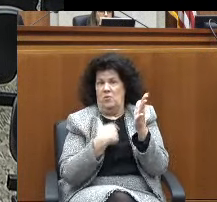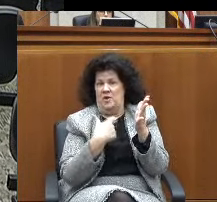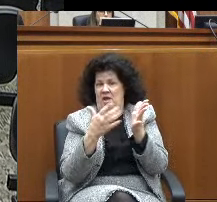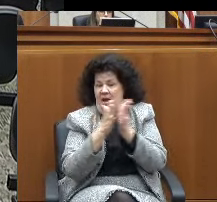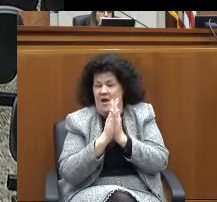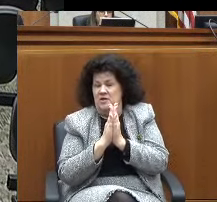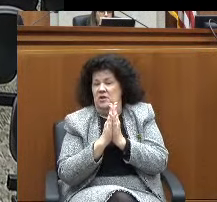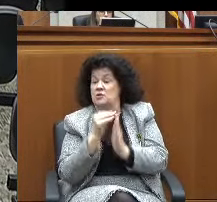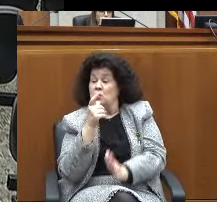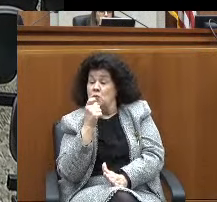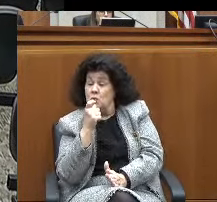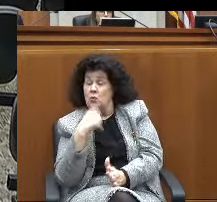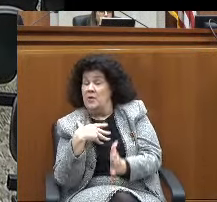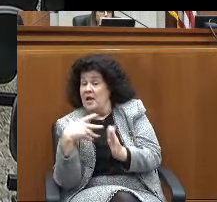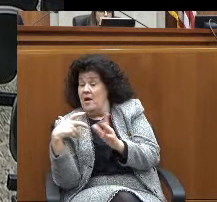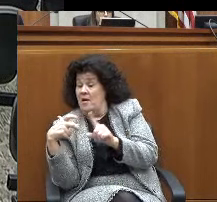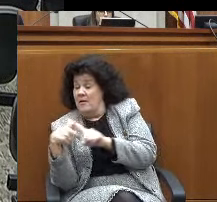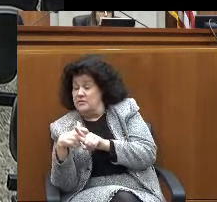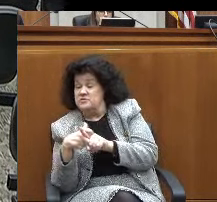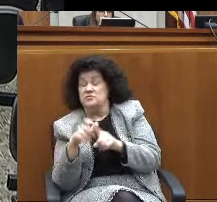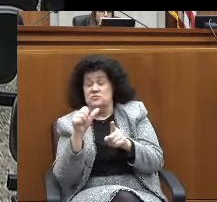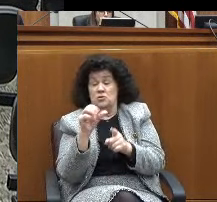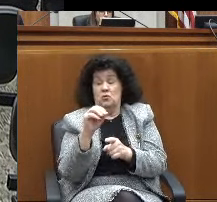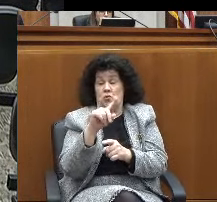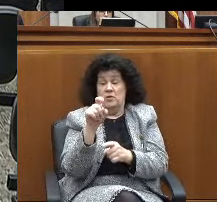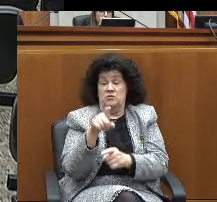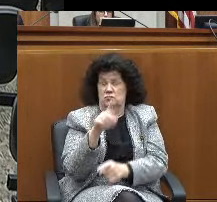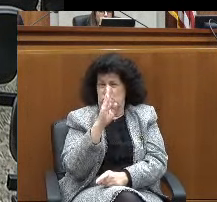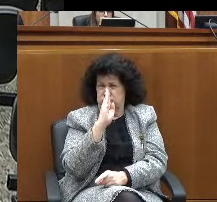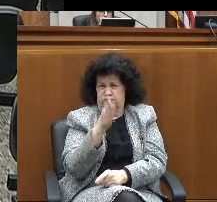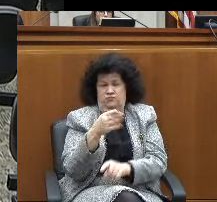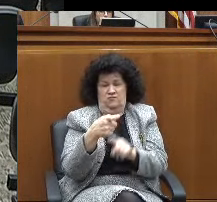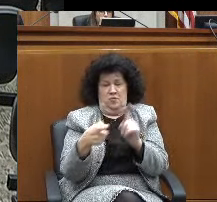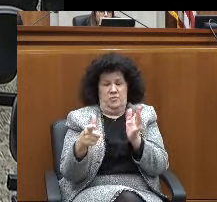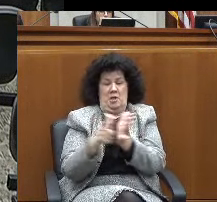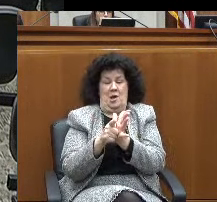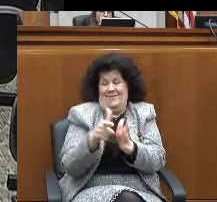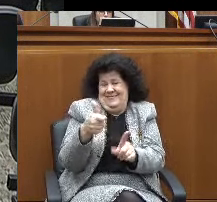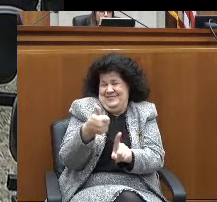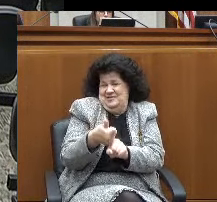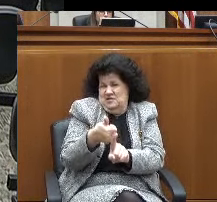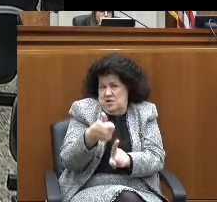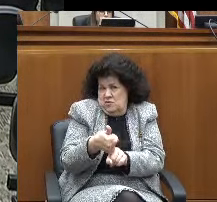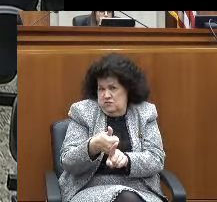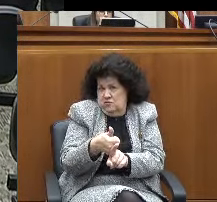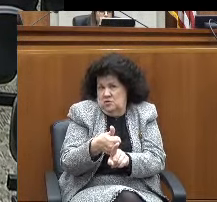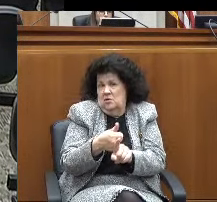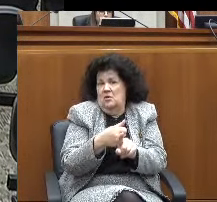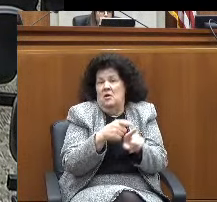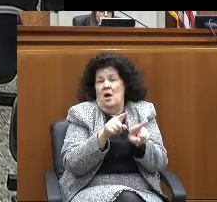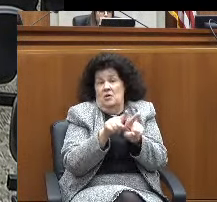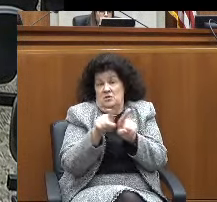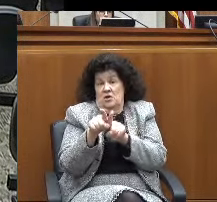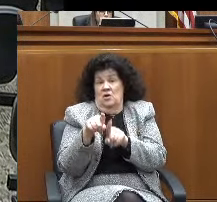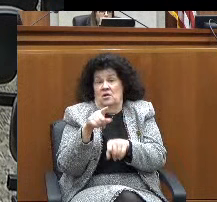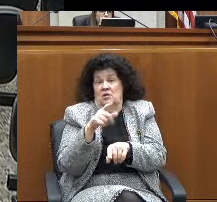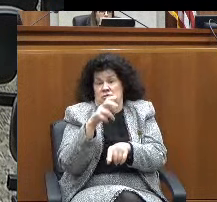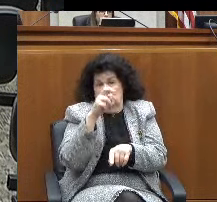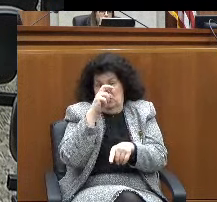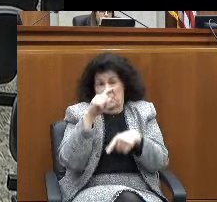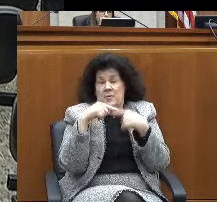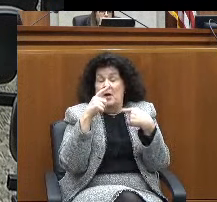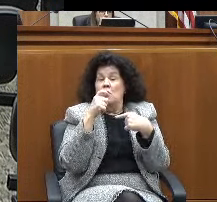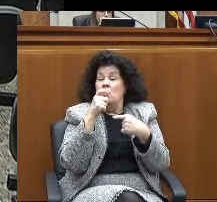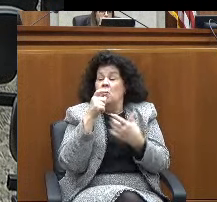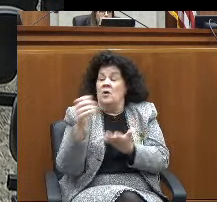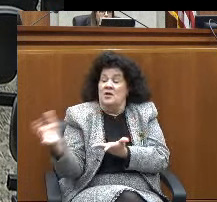the questions that are asked in the survey are straight from the law, in addition to who collects this information. So I think that's something we